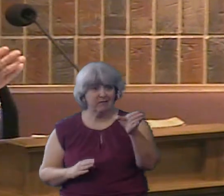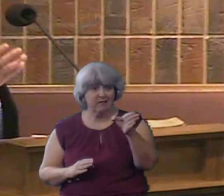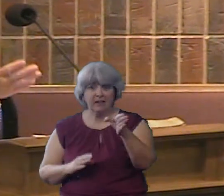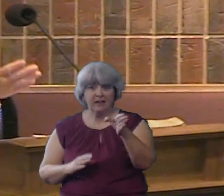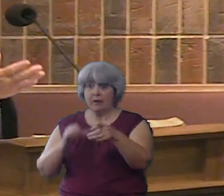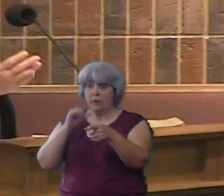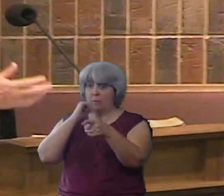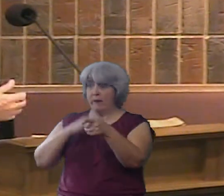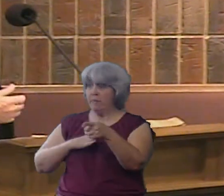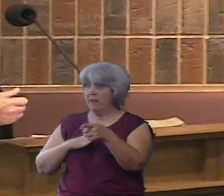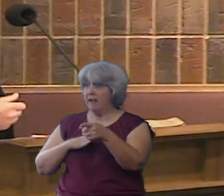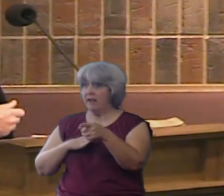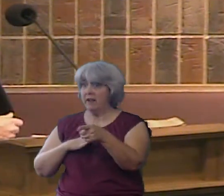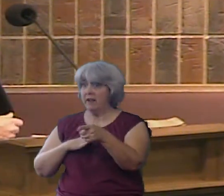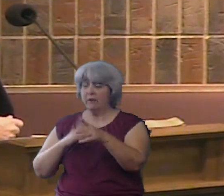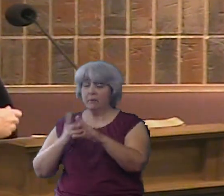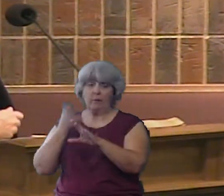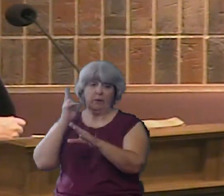women also,